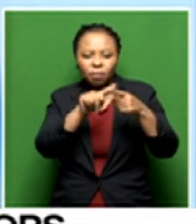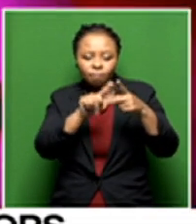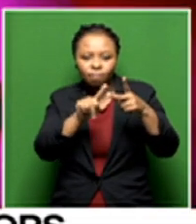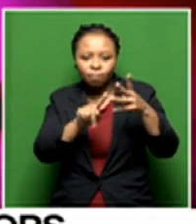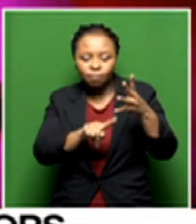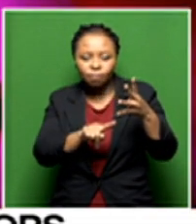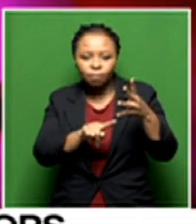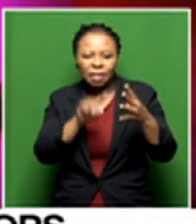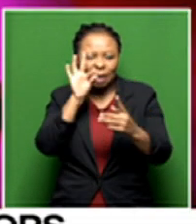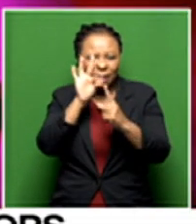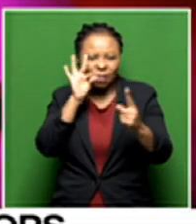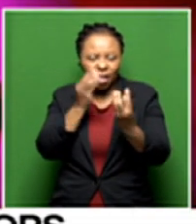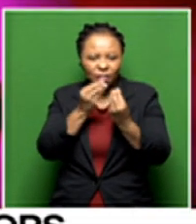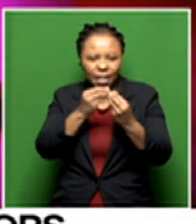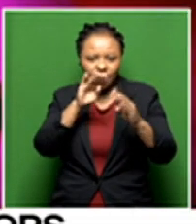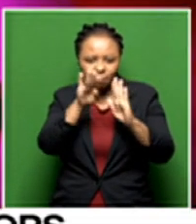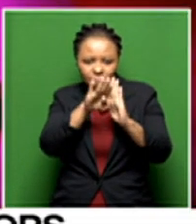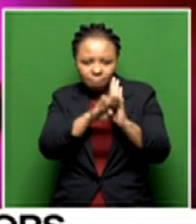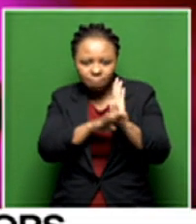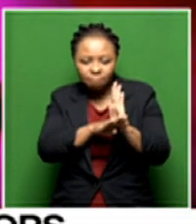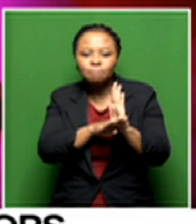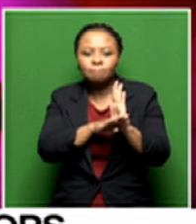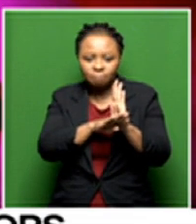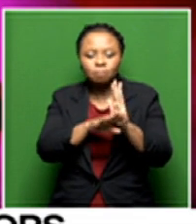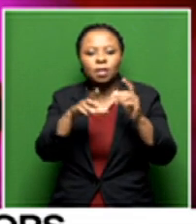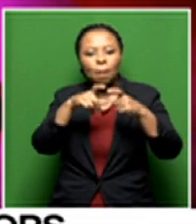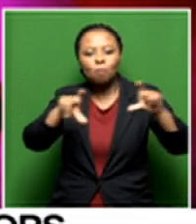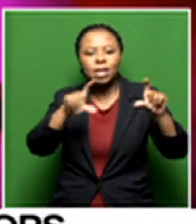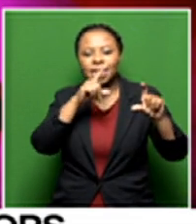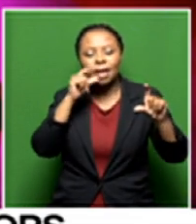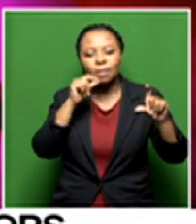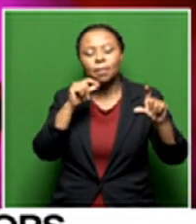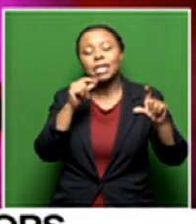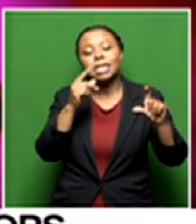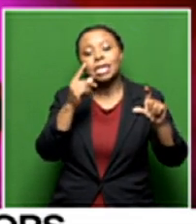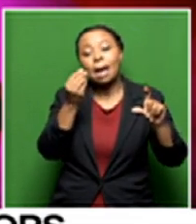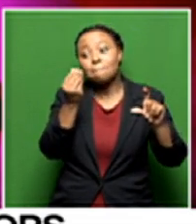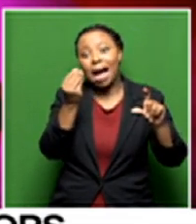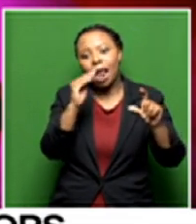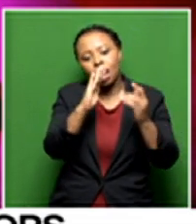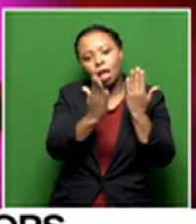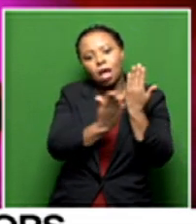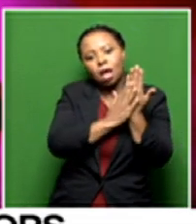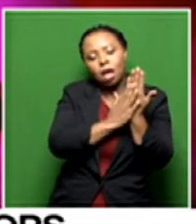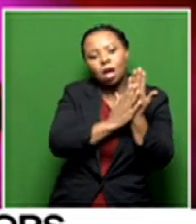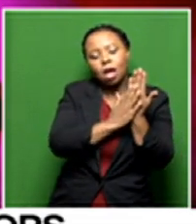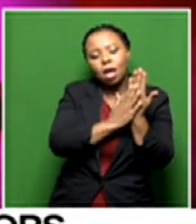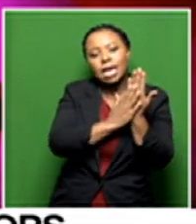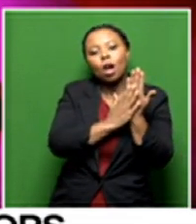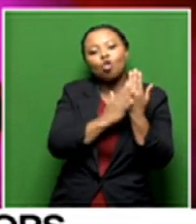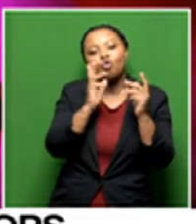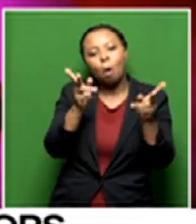you'd sell a computer because of the brand name. The price is attached to the brand name, not the product